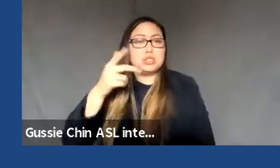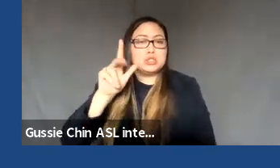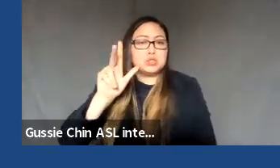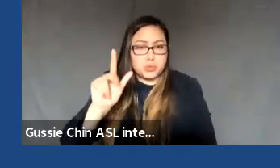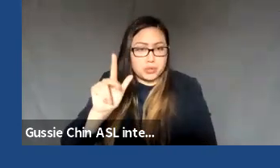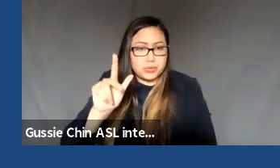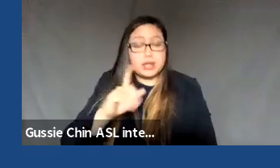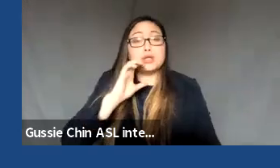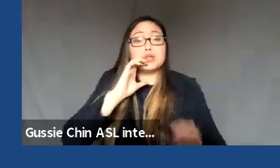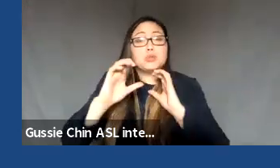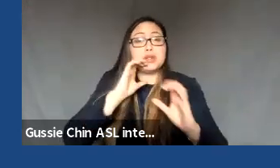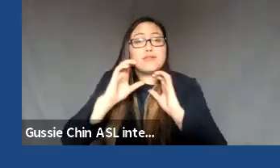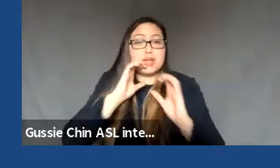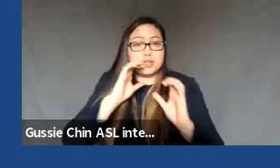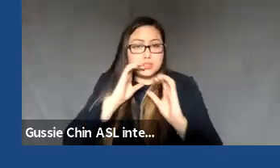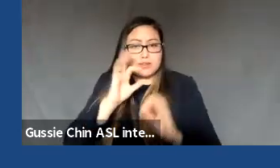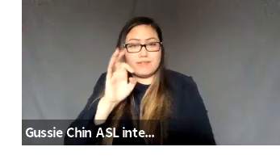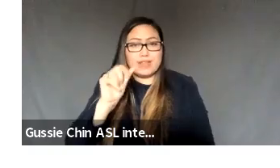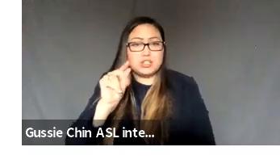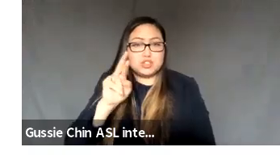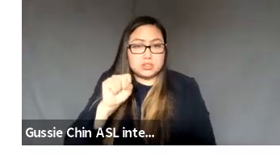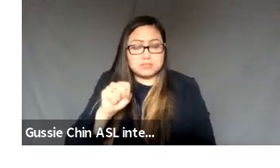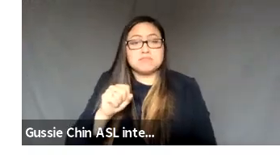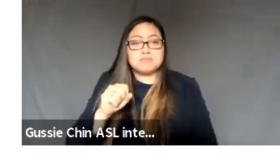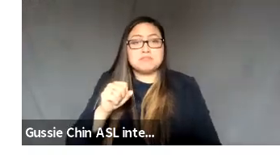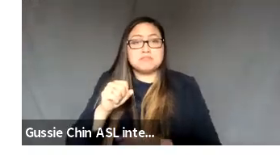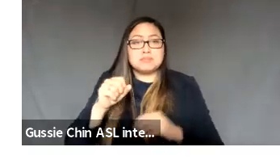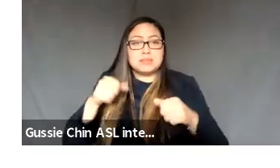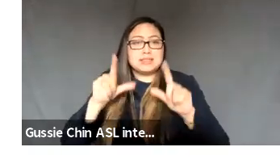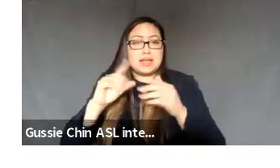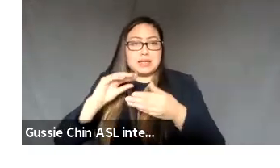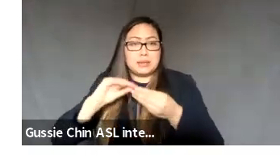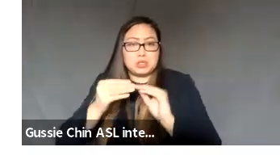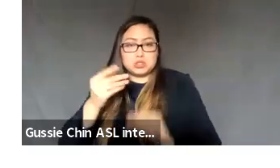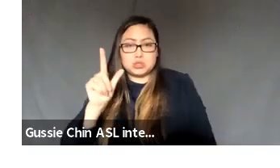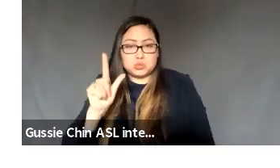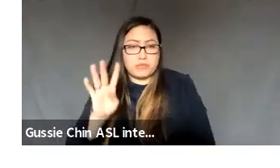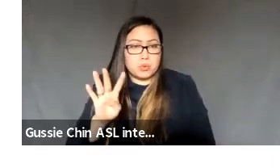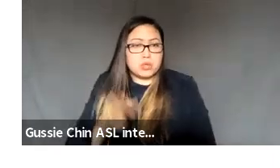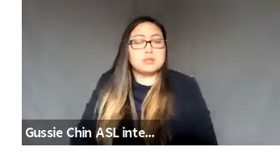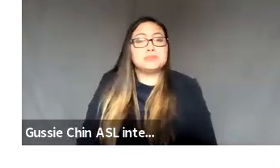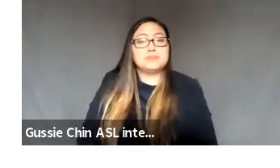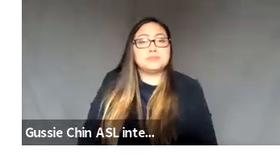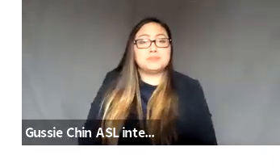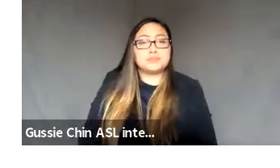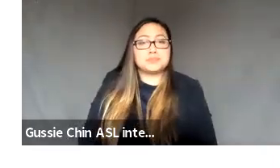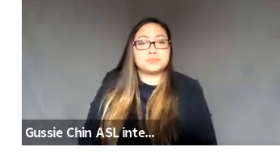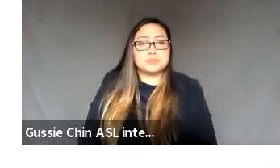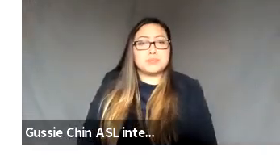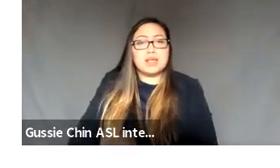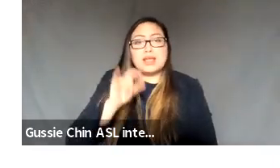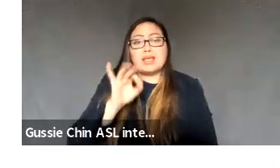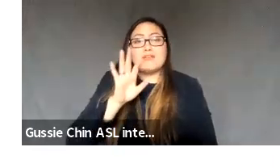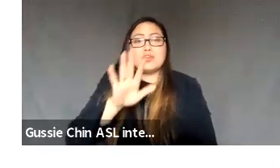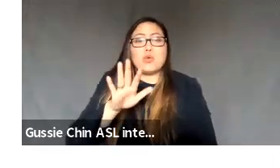communication features. If we could just move again to slide number 24. Um, I wanted to highlight that if your facility is still